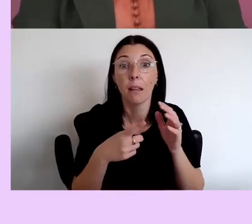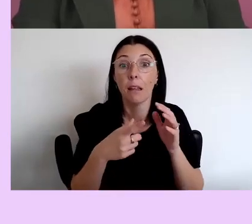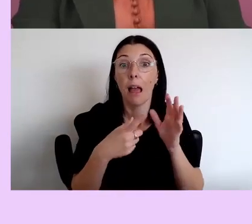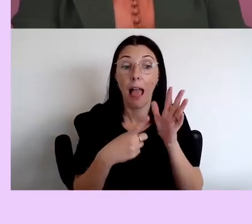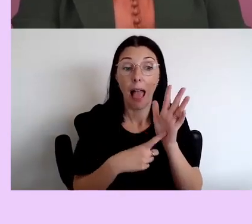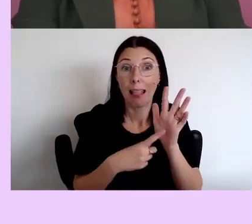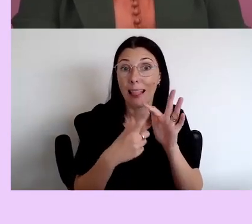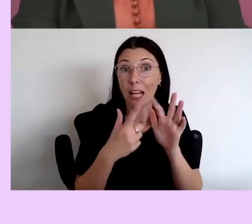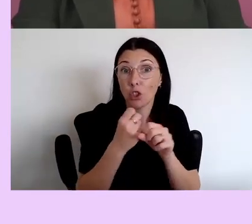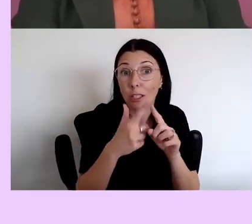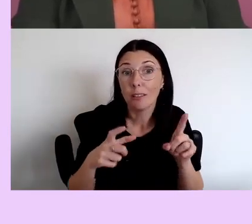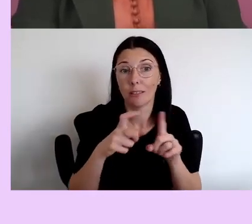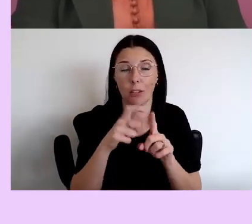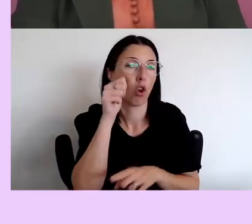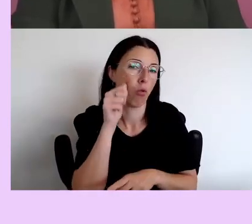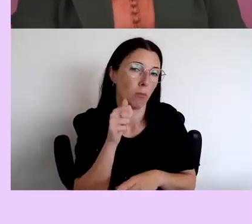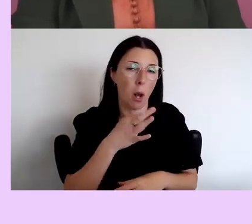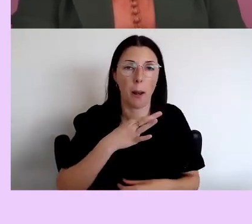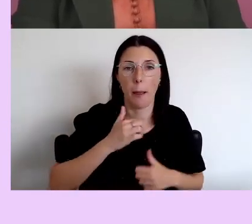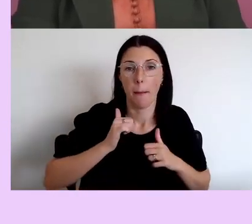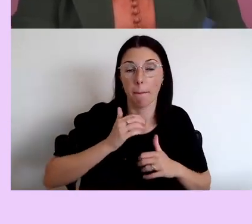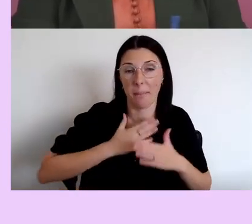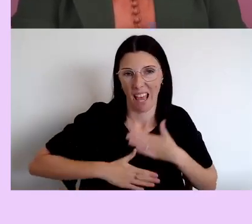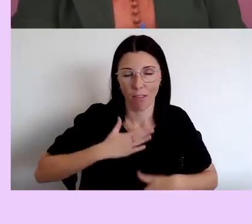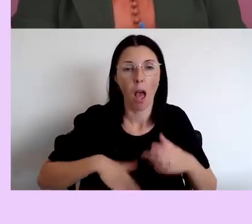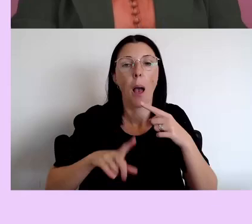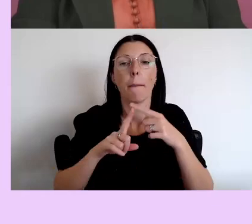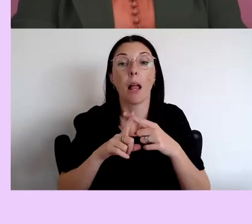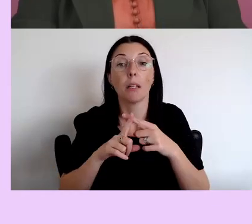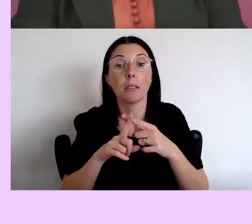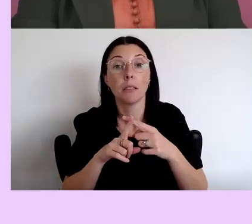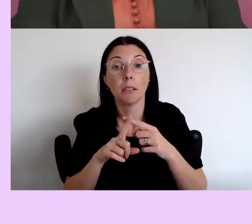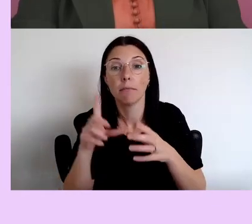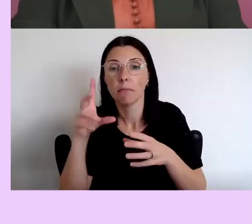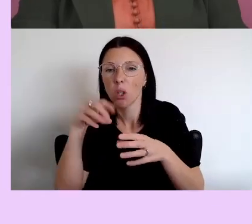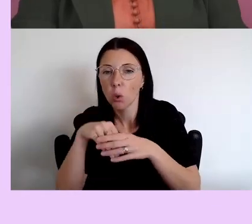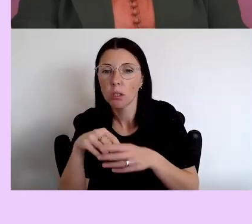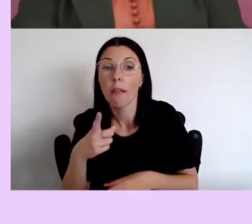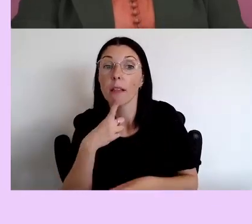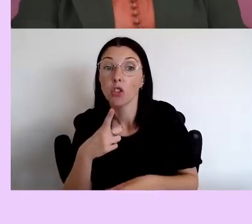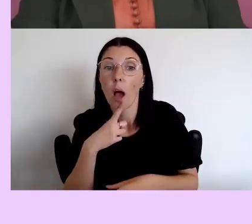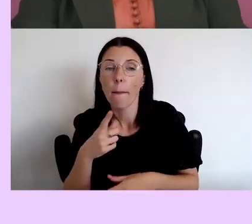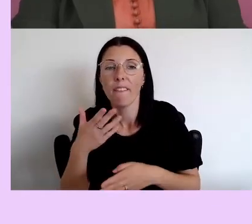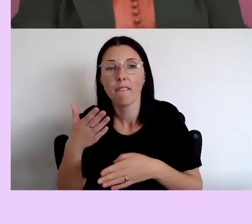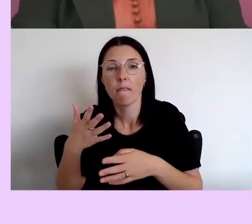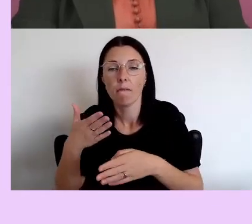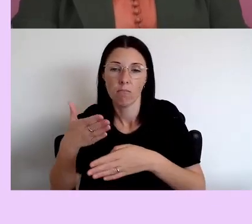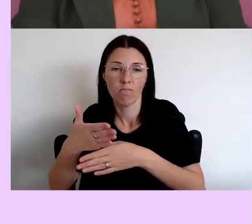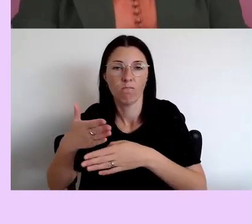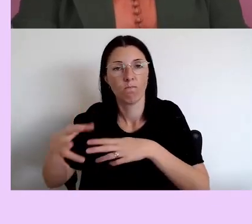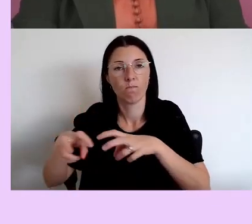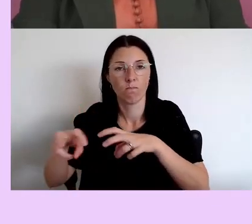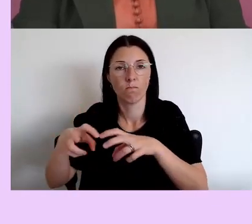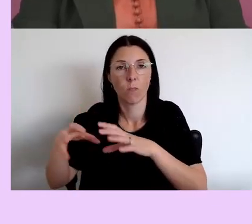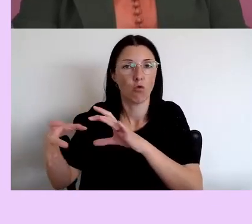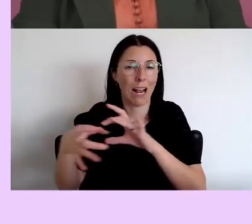well as categorising the type of function or the activity the allegation relates to. This will be